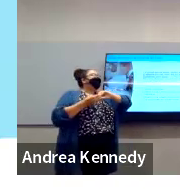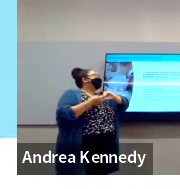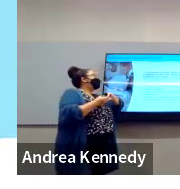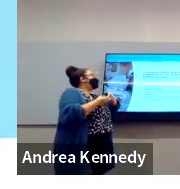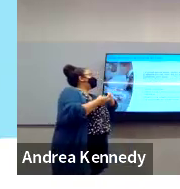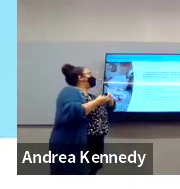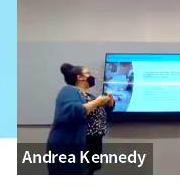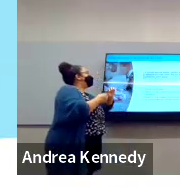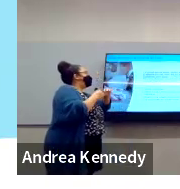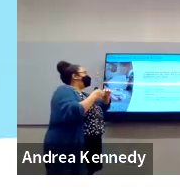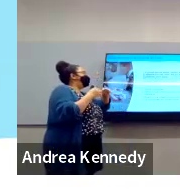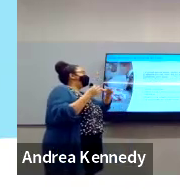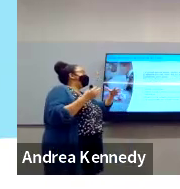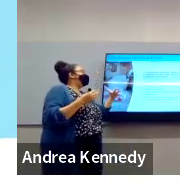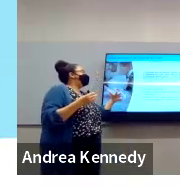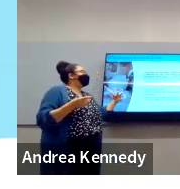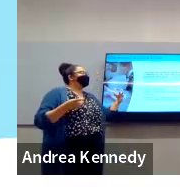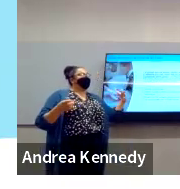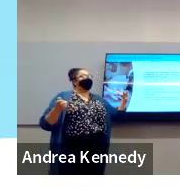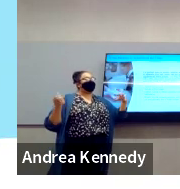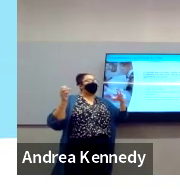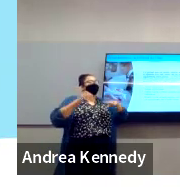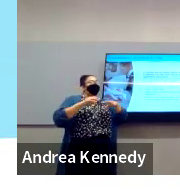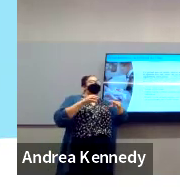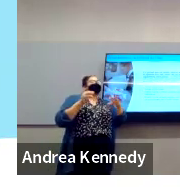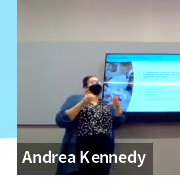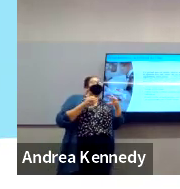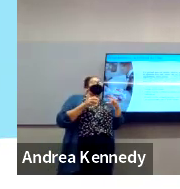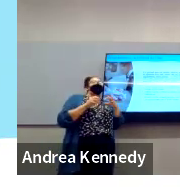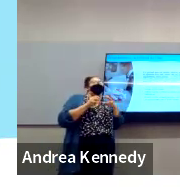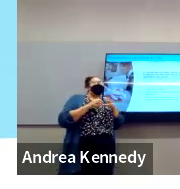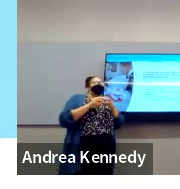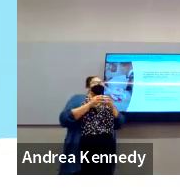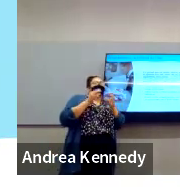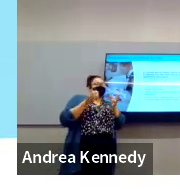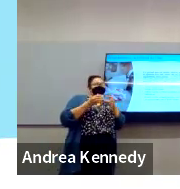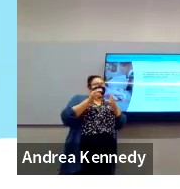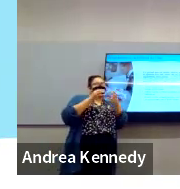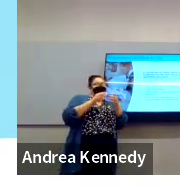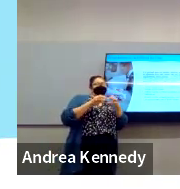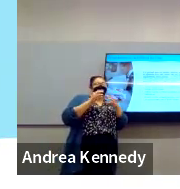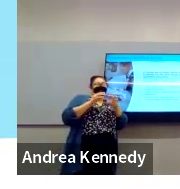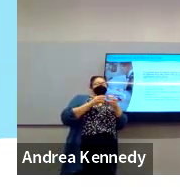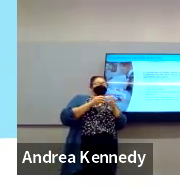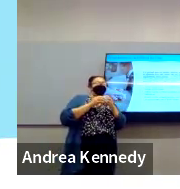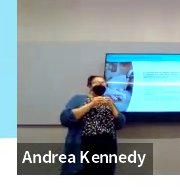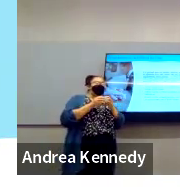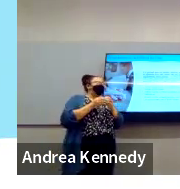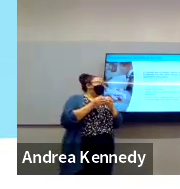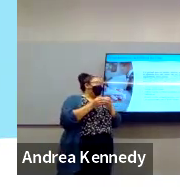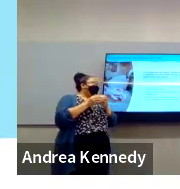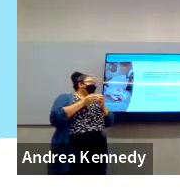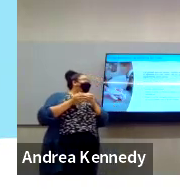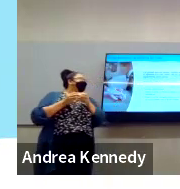rent. So what that means is that the current rent amount that any unit or household is